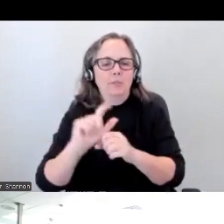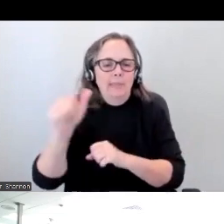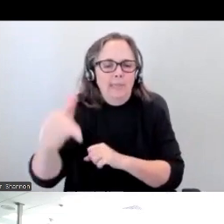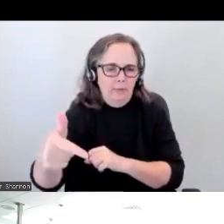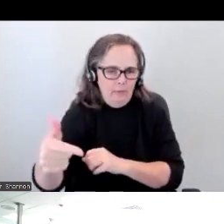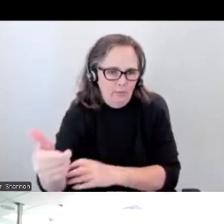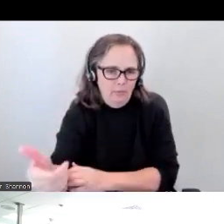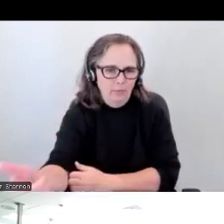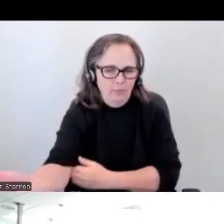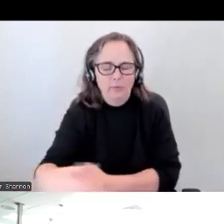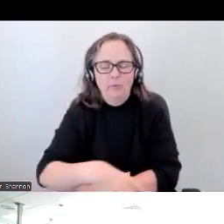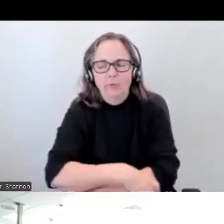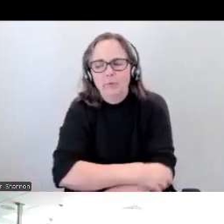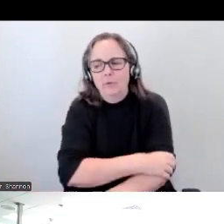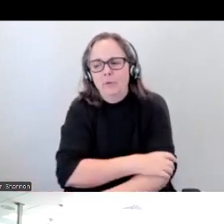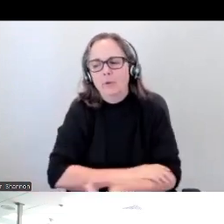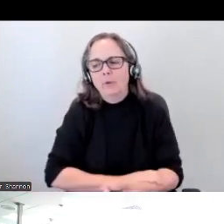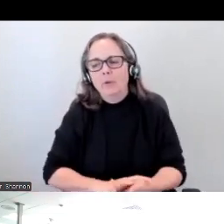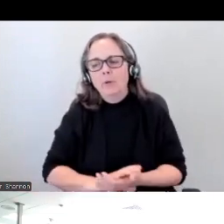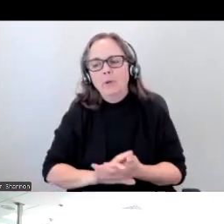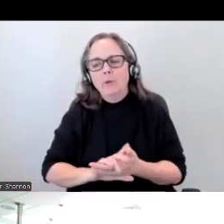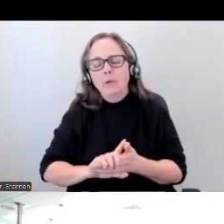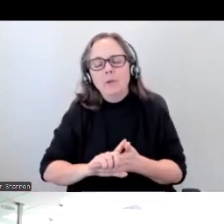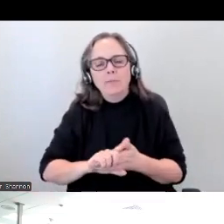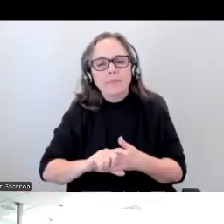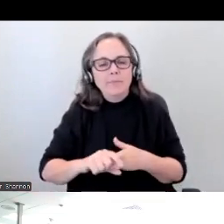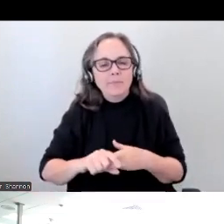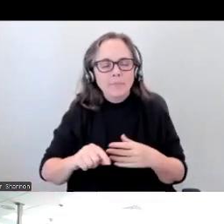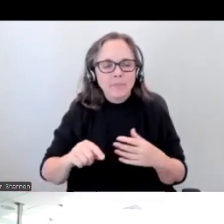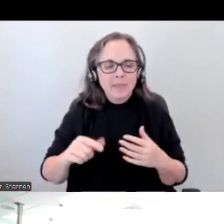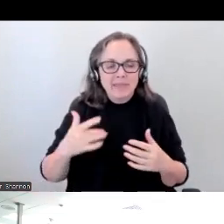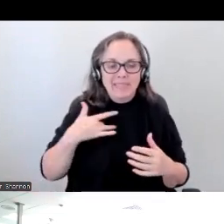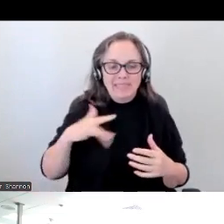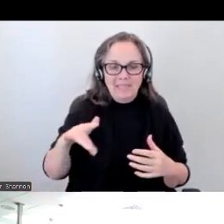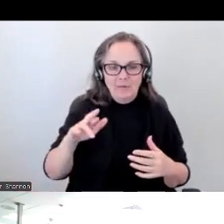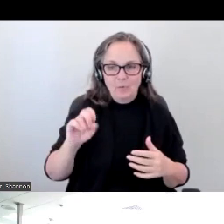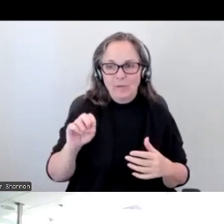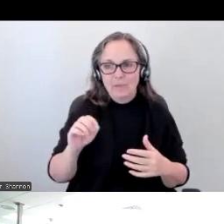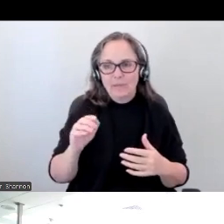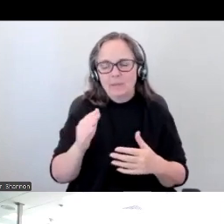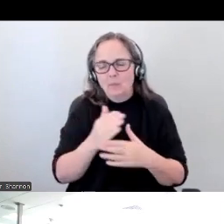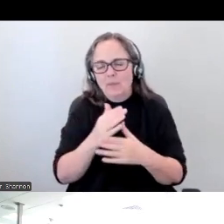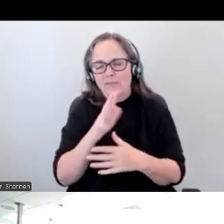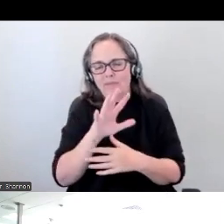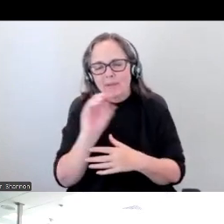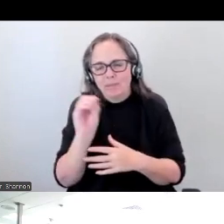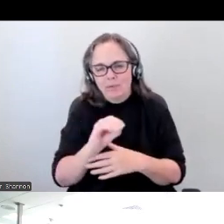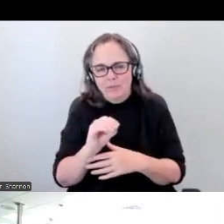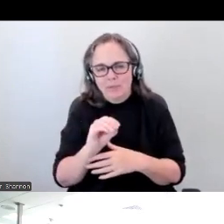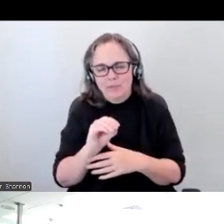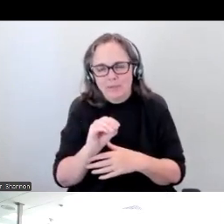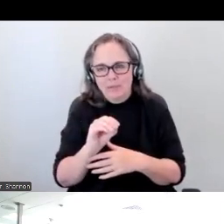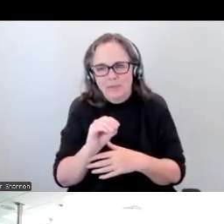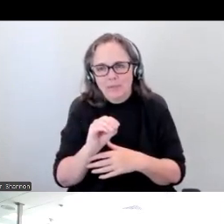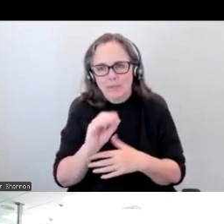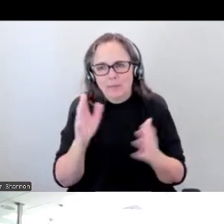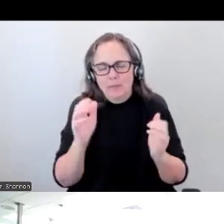end of 2026. Mhm. And the sensitivity rate is within 5% of the